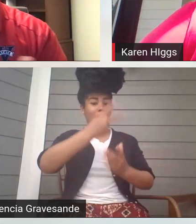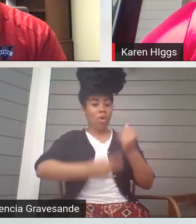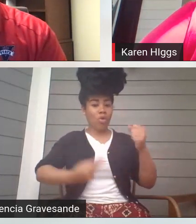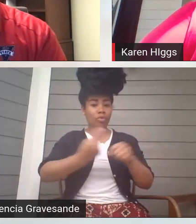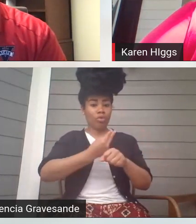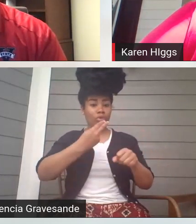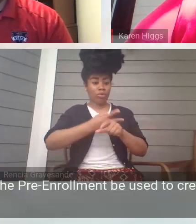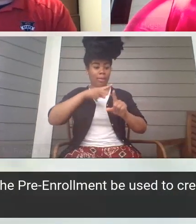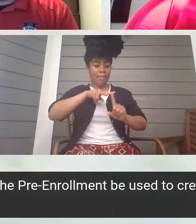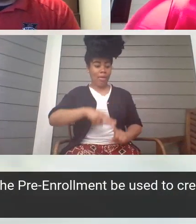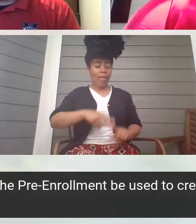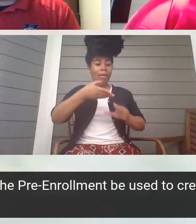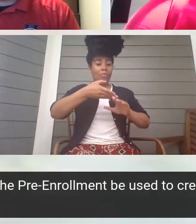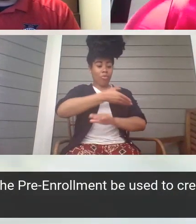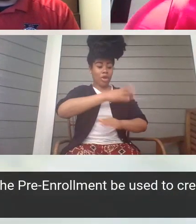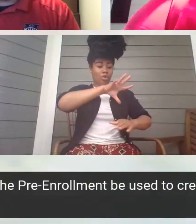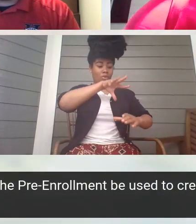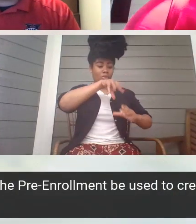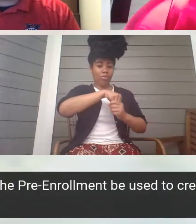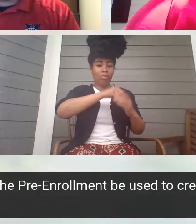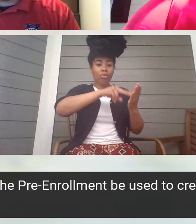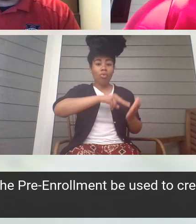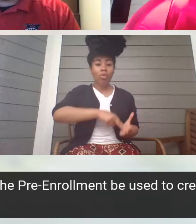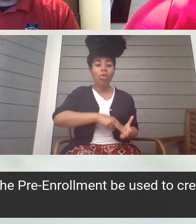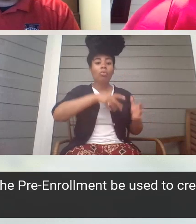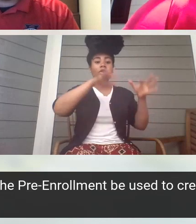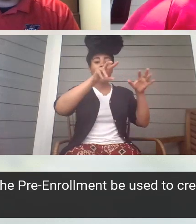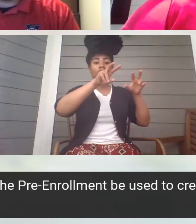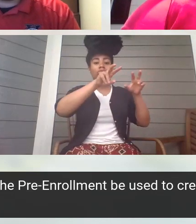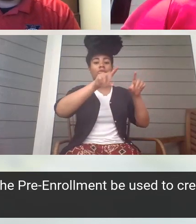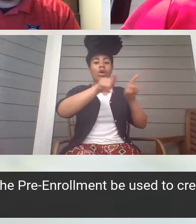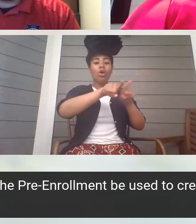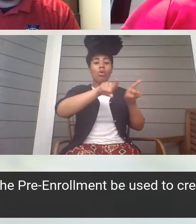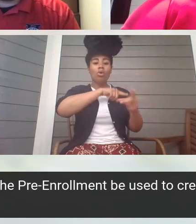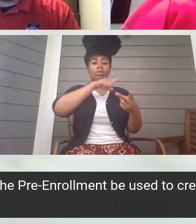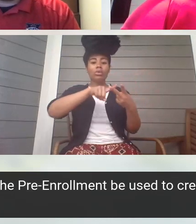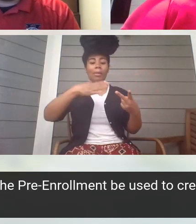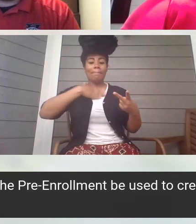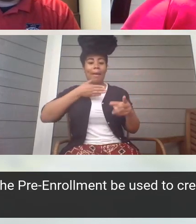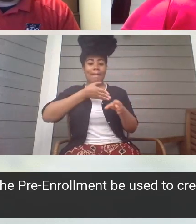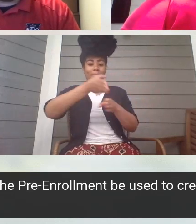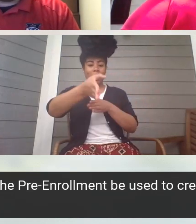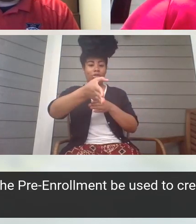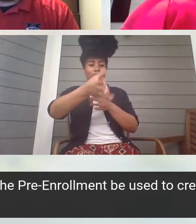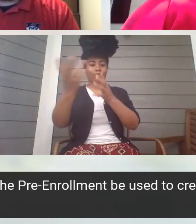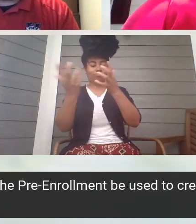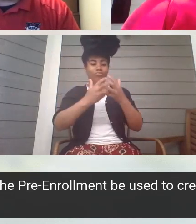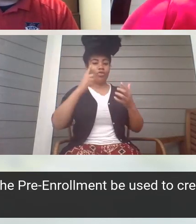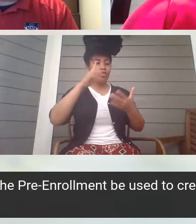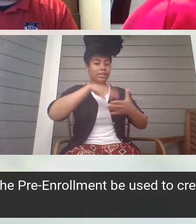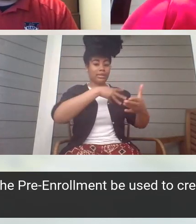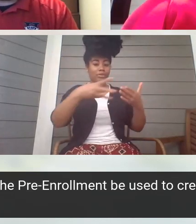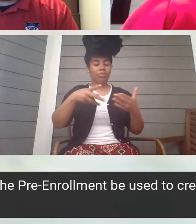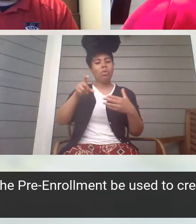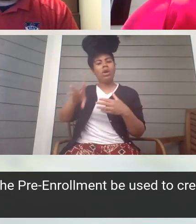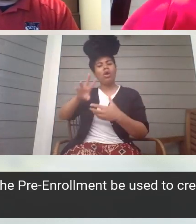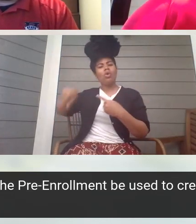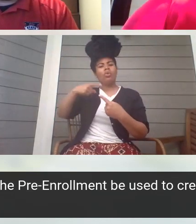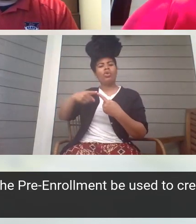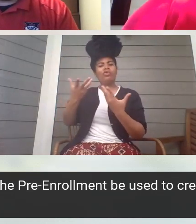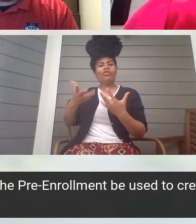and the pre-enrollment survey to start creating a semester schedule? Well, once you complete both of those tasks,